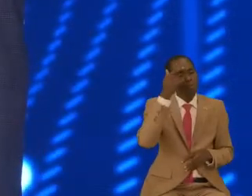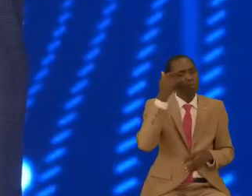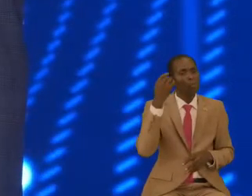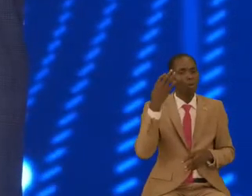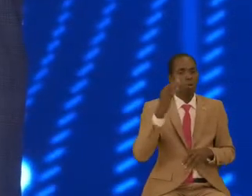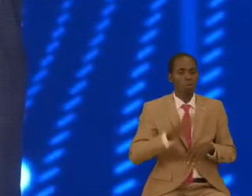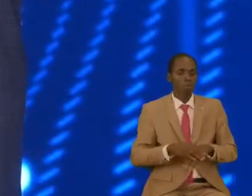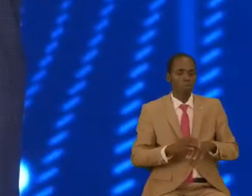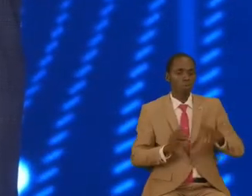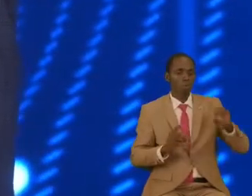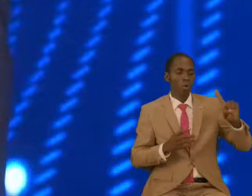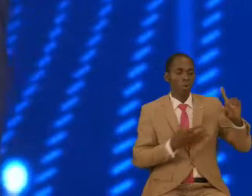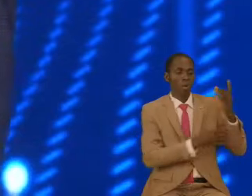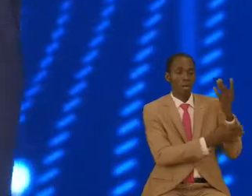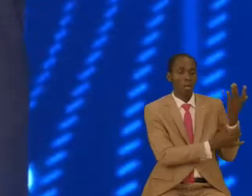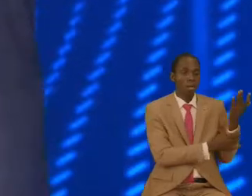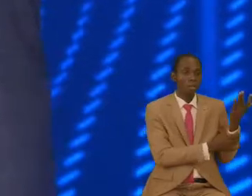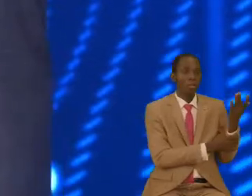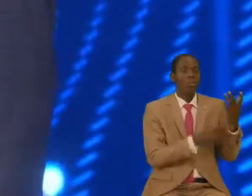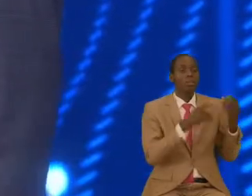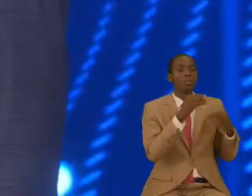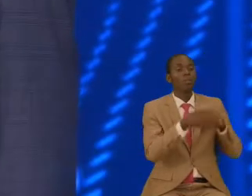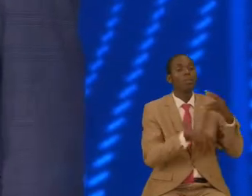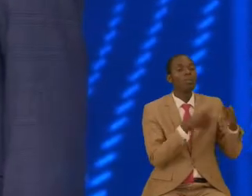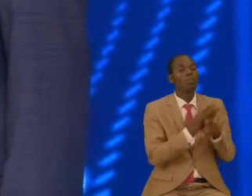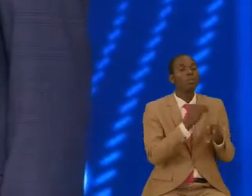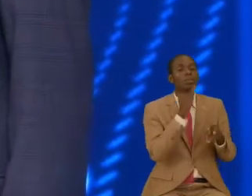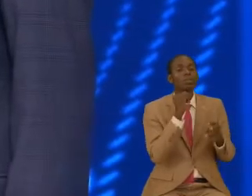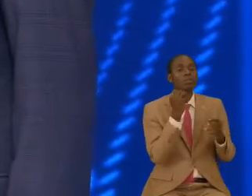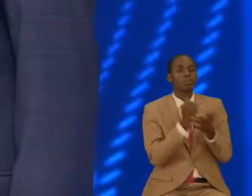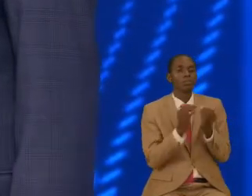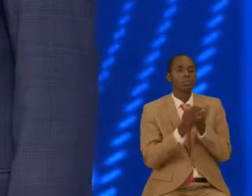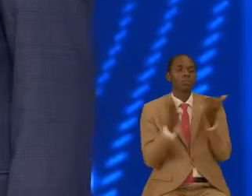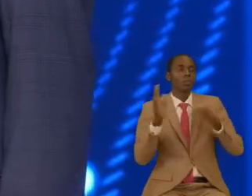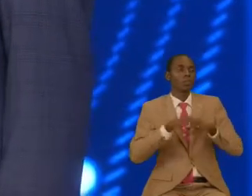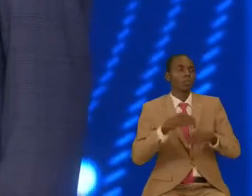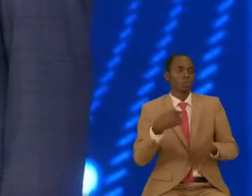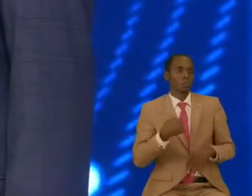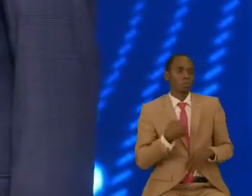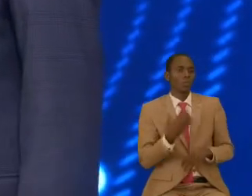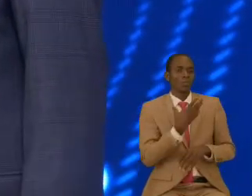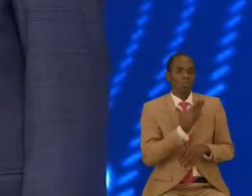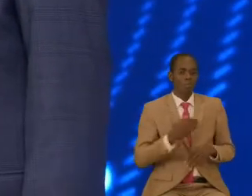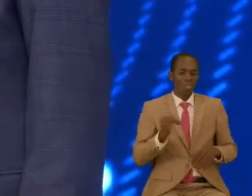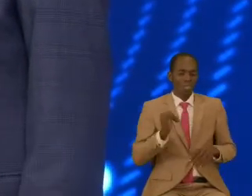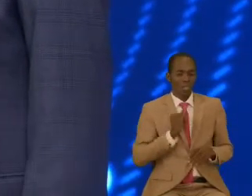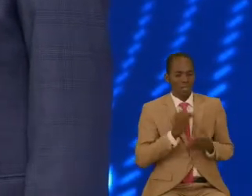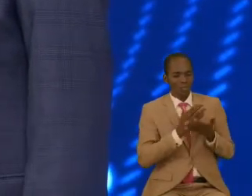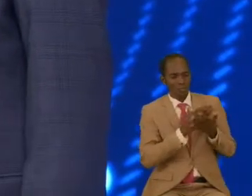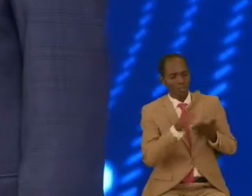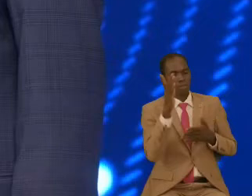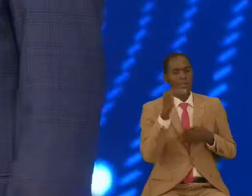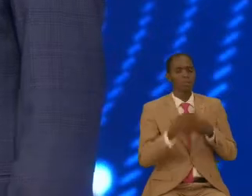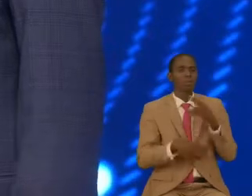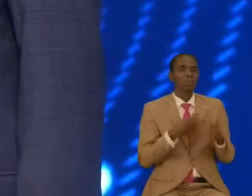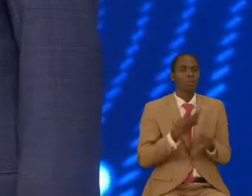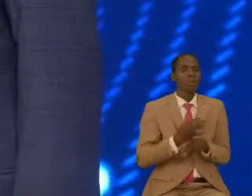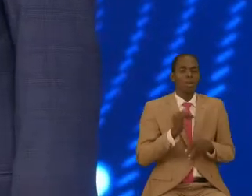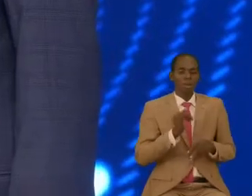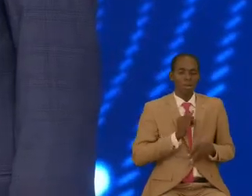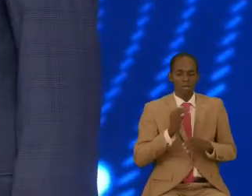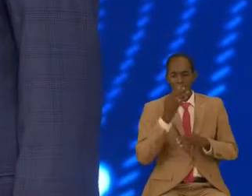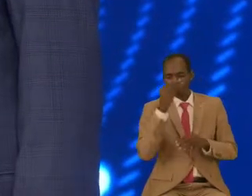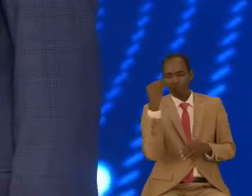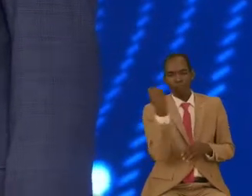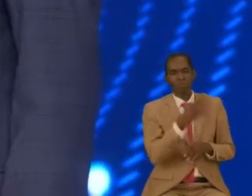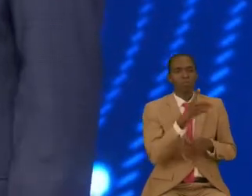one hand, the world is crucified unto me, and I reject the world. I denounce the